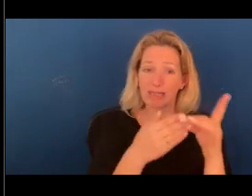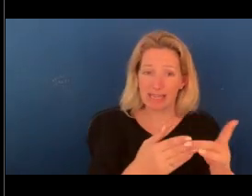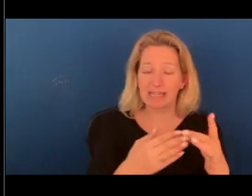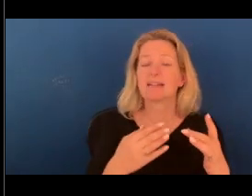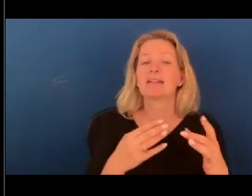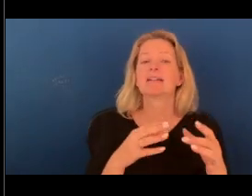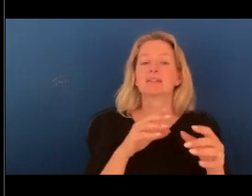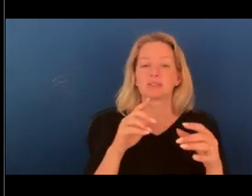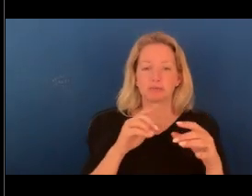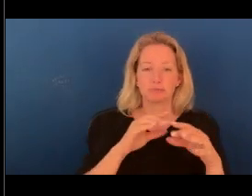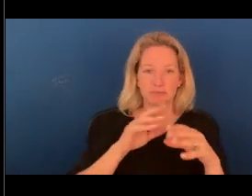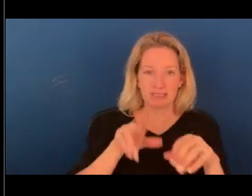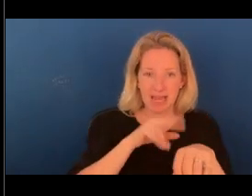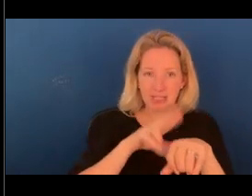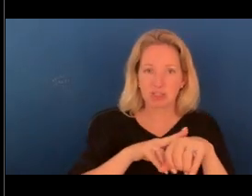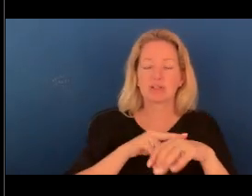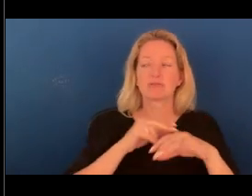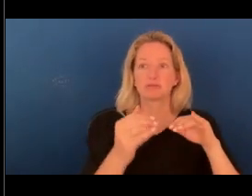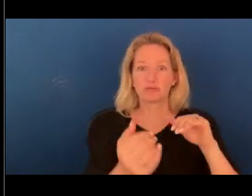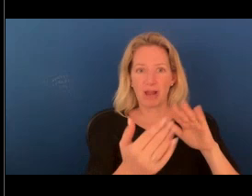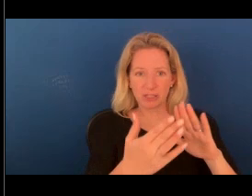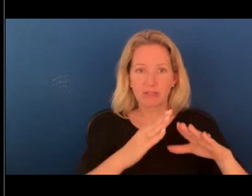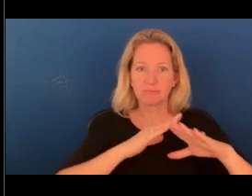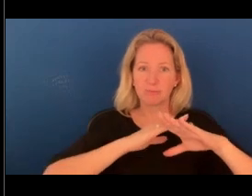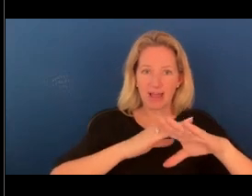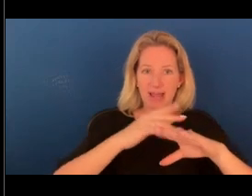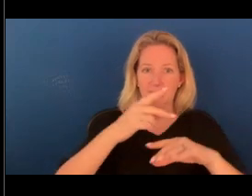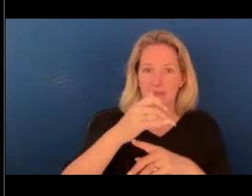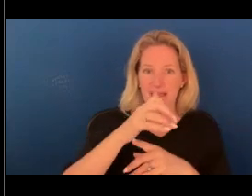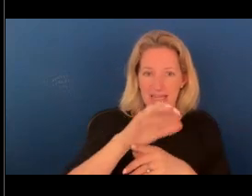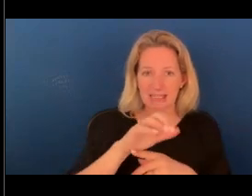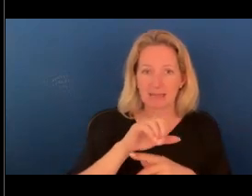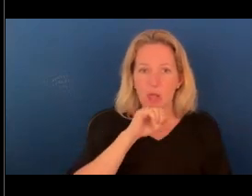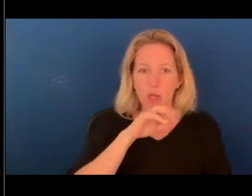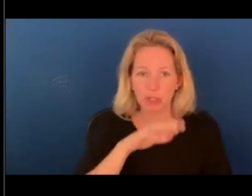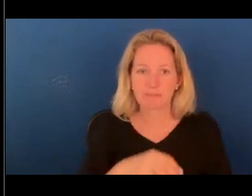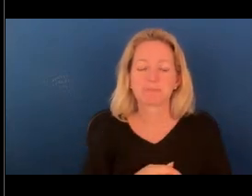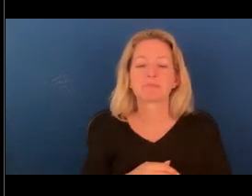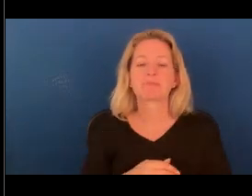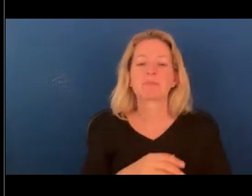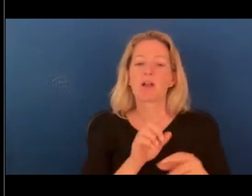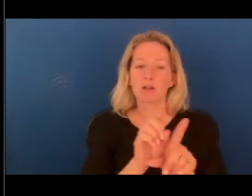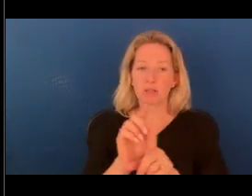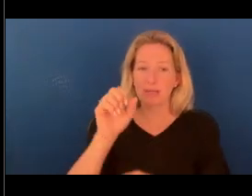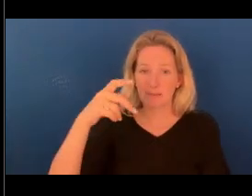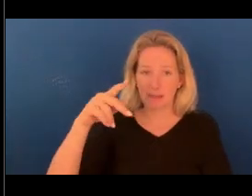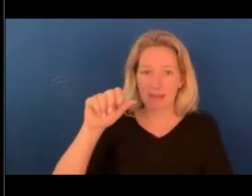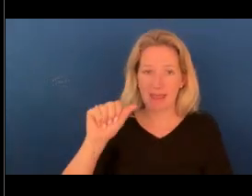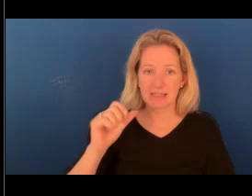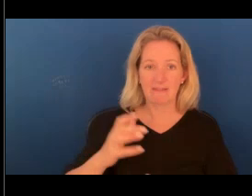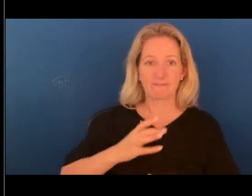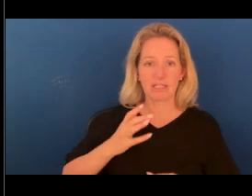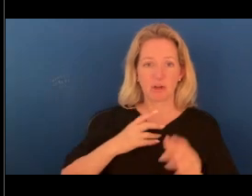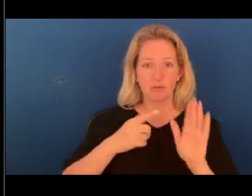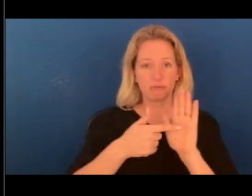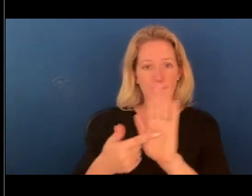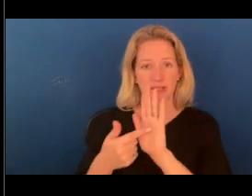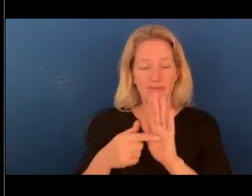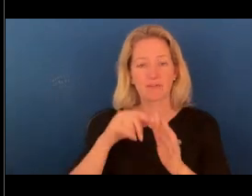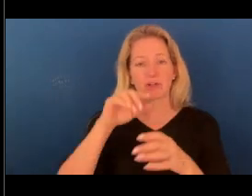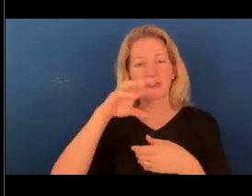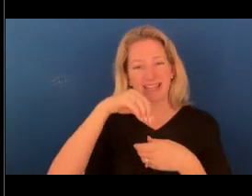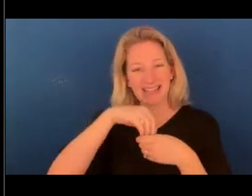Pollution, a requirement of the Save Our Seas 2.0 Act of 2020. He is also EPA's official representative on the Interagency